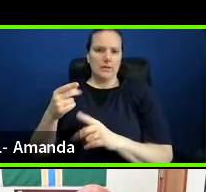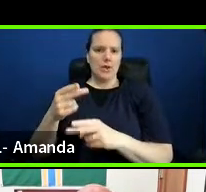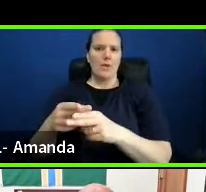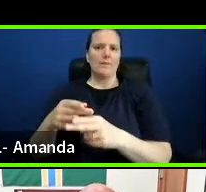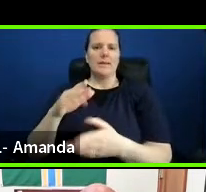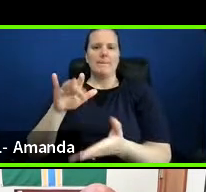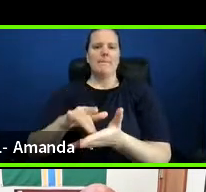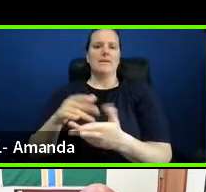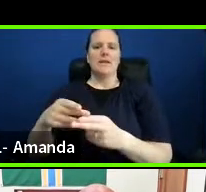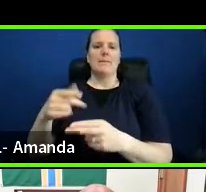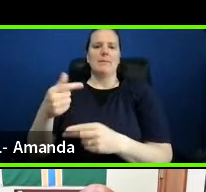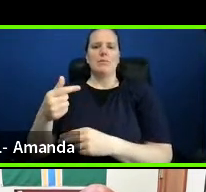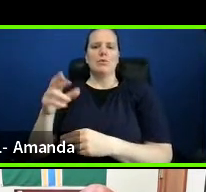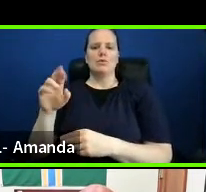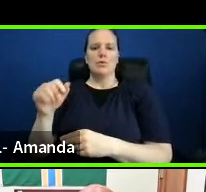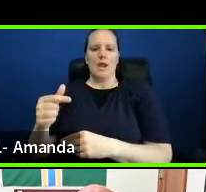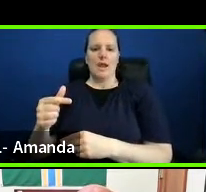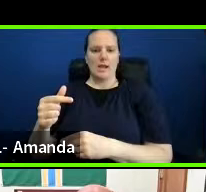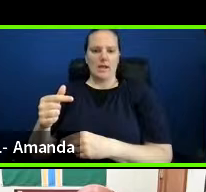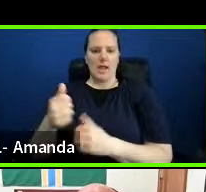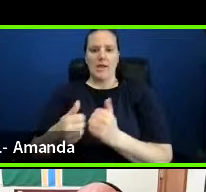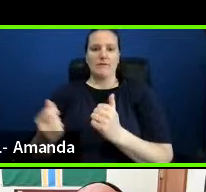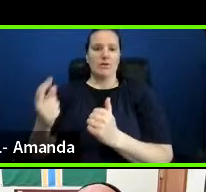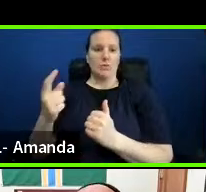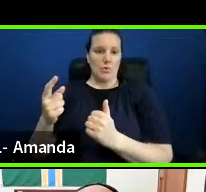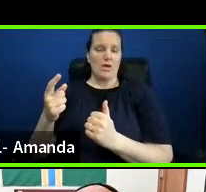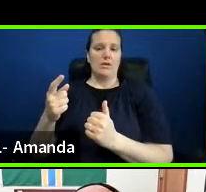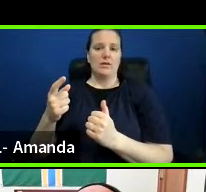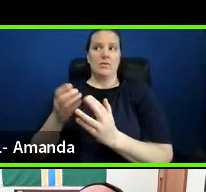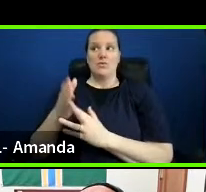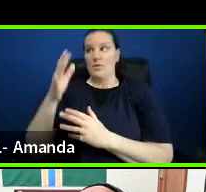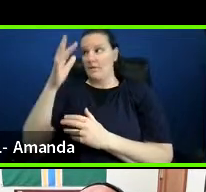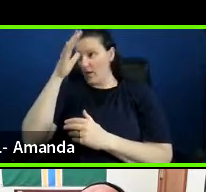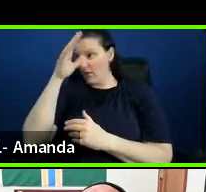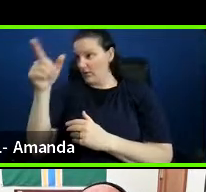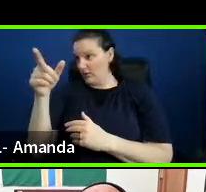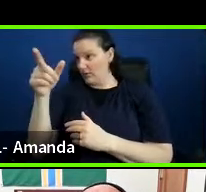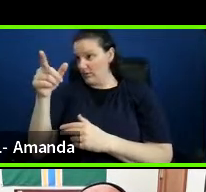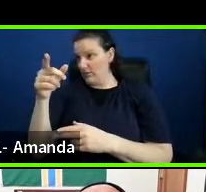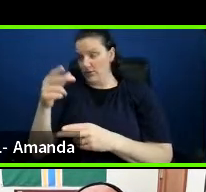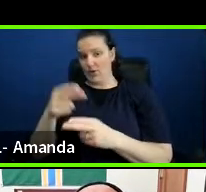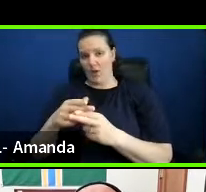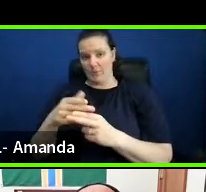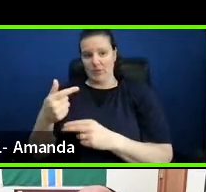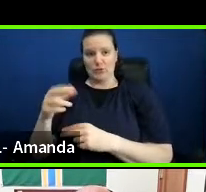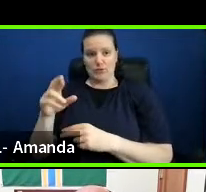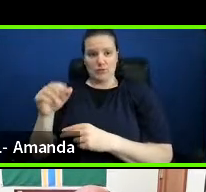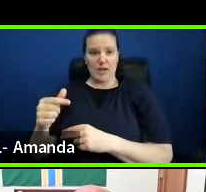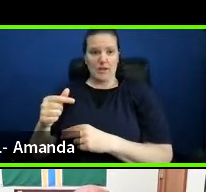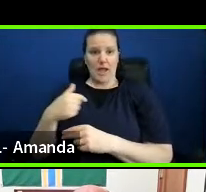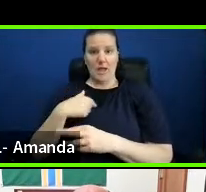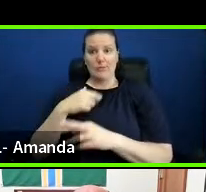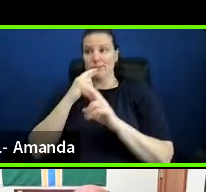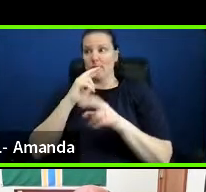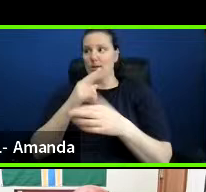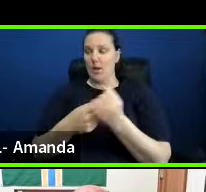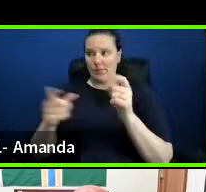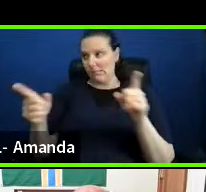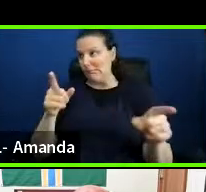name, Greg. And everybody who knew me through my father called me Greg. So I responded to both